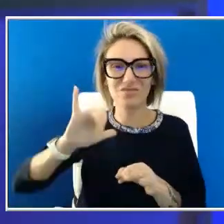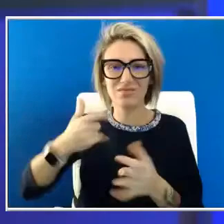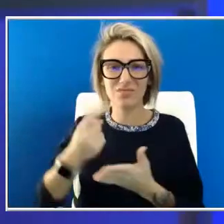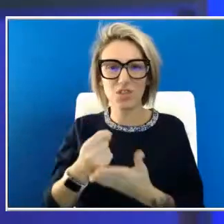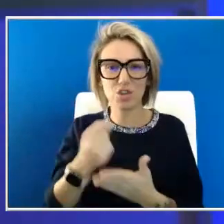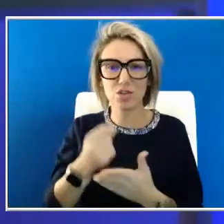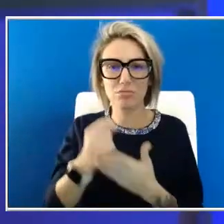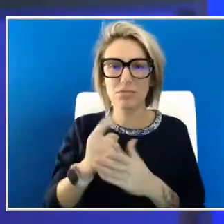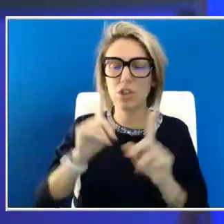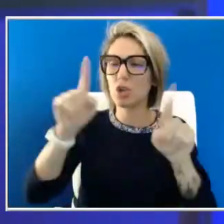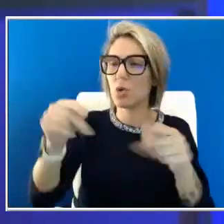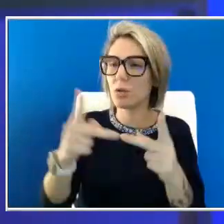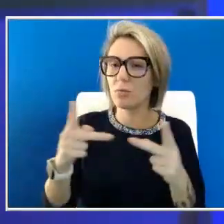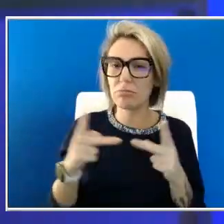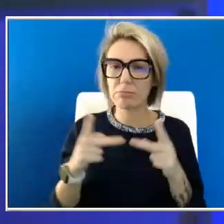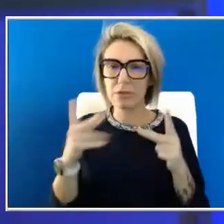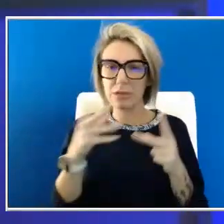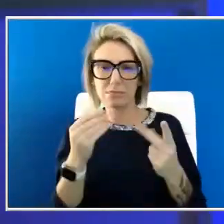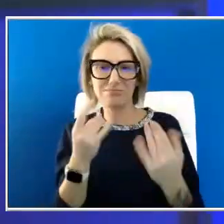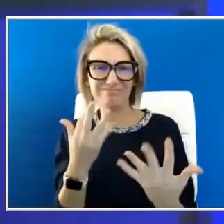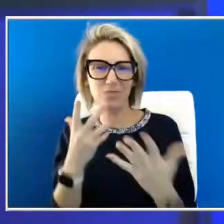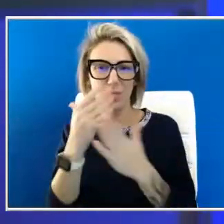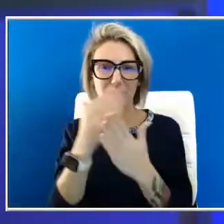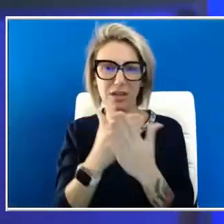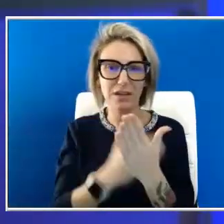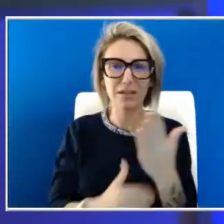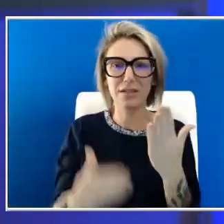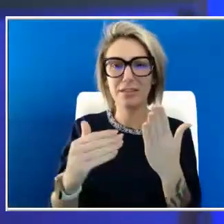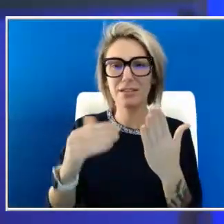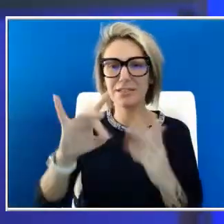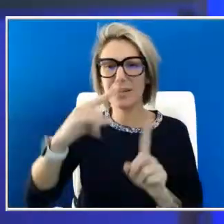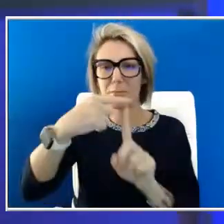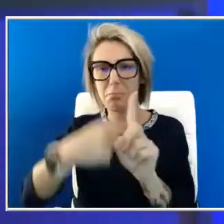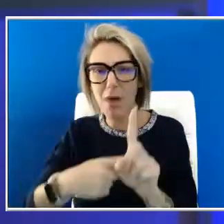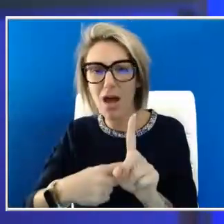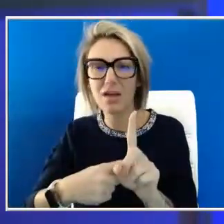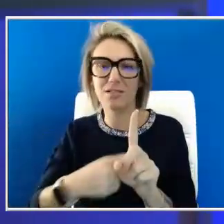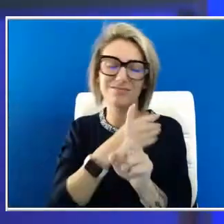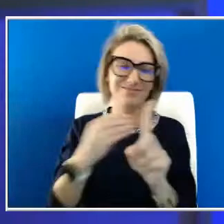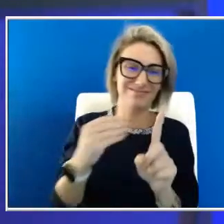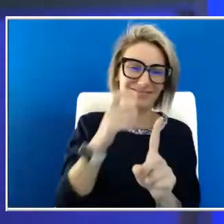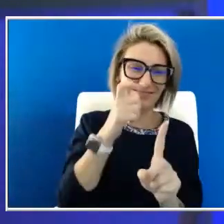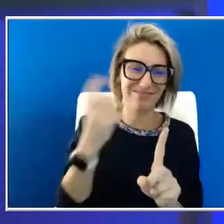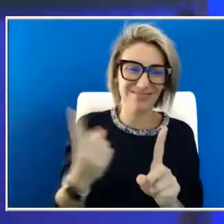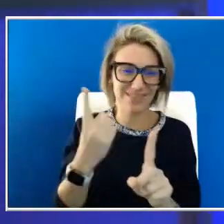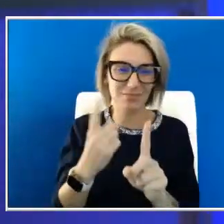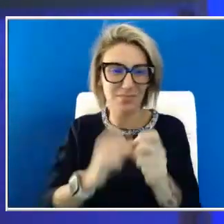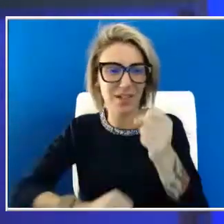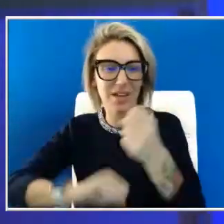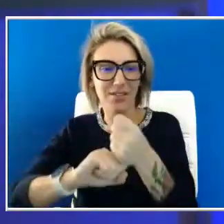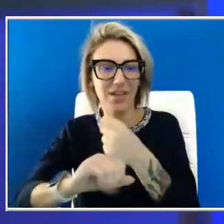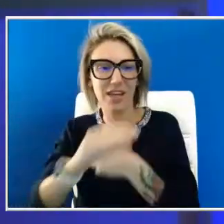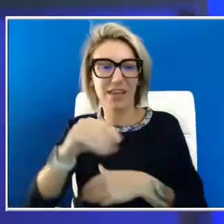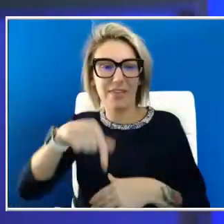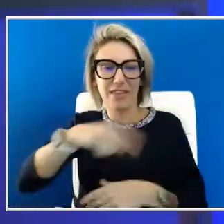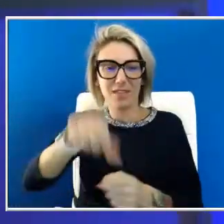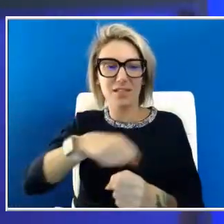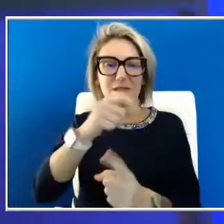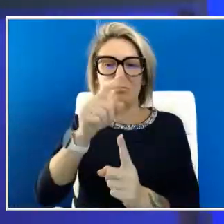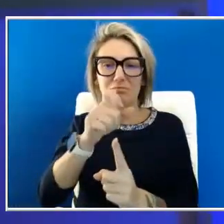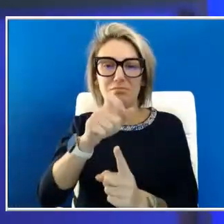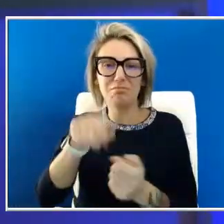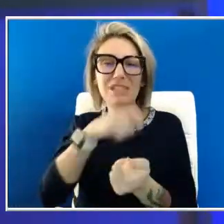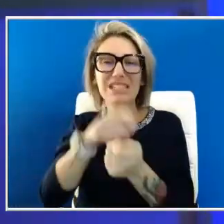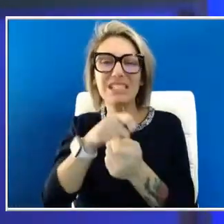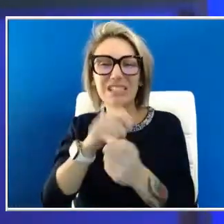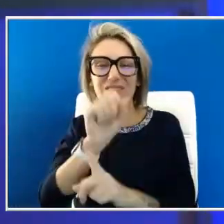place and if there's a wait list of 8 months or so, that's not something that we would advocate. So in this particular case for Patrick, getting